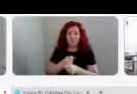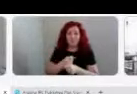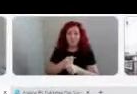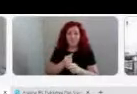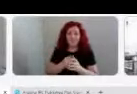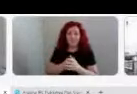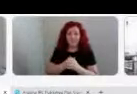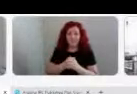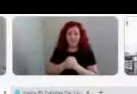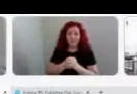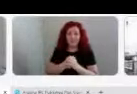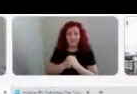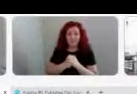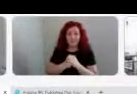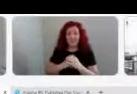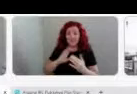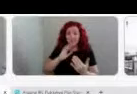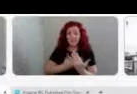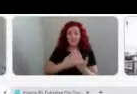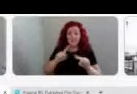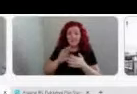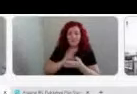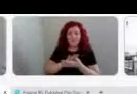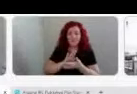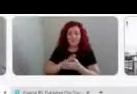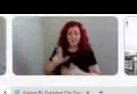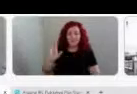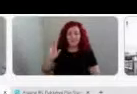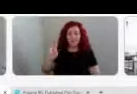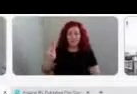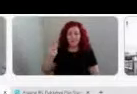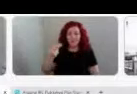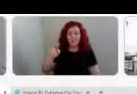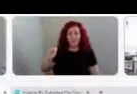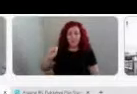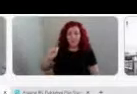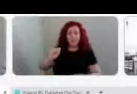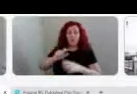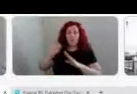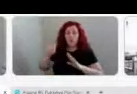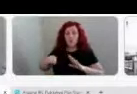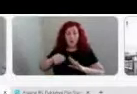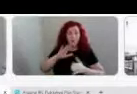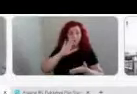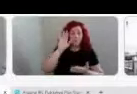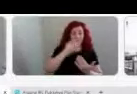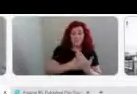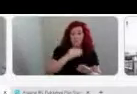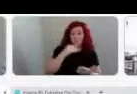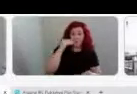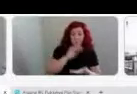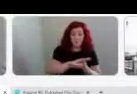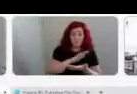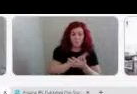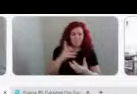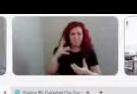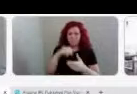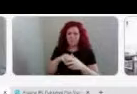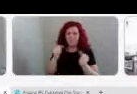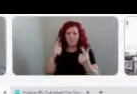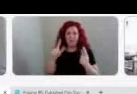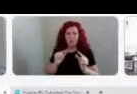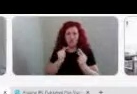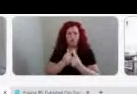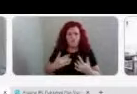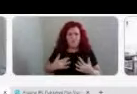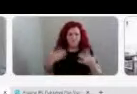daughter goes to school at uhs in tucson my son is homeschooled and we participate in lots of groups and events